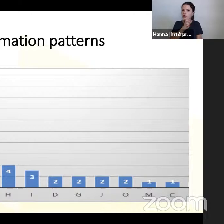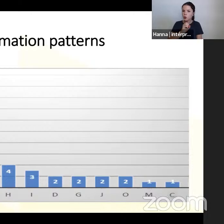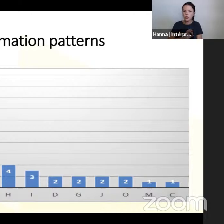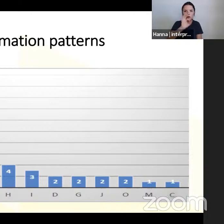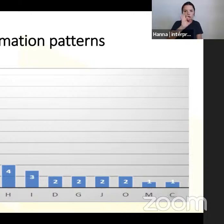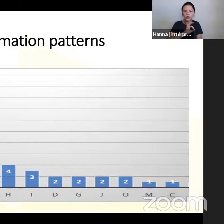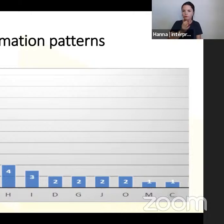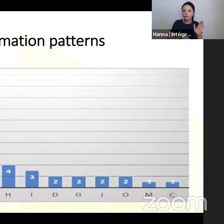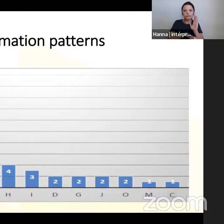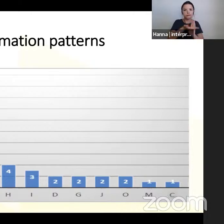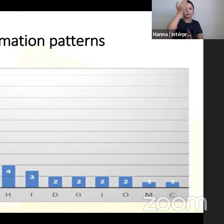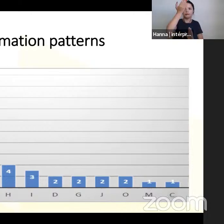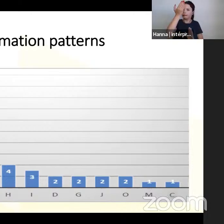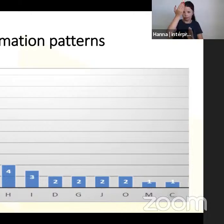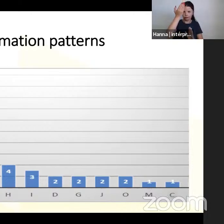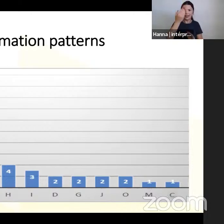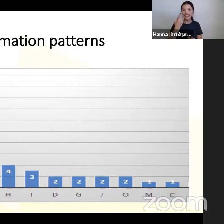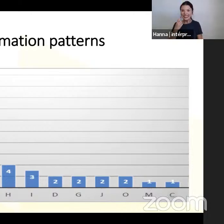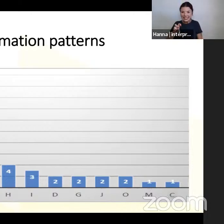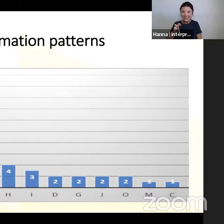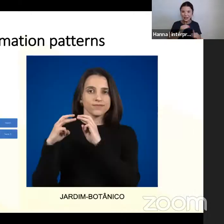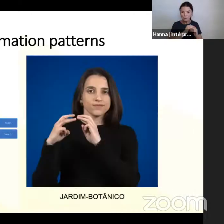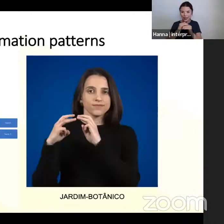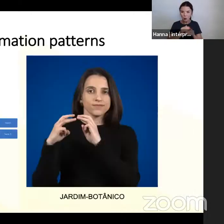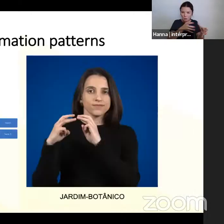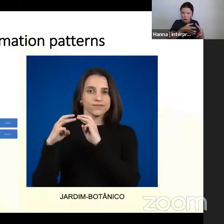those 15 patterns we observed in our data.